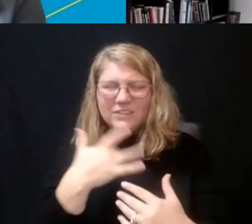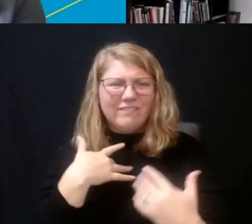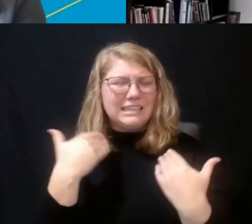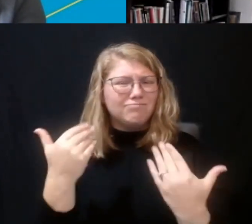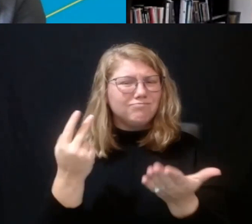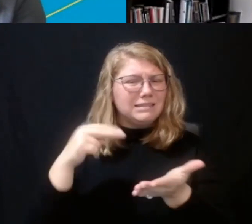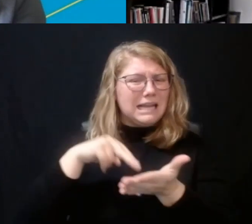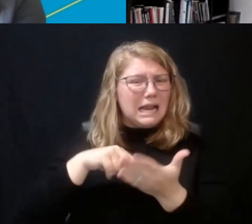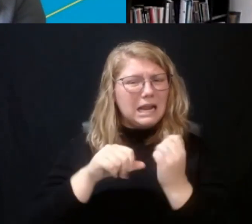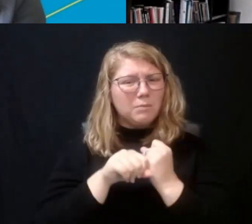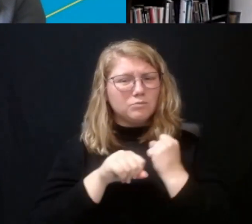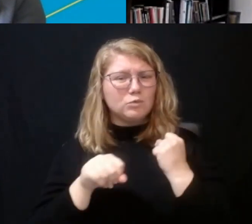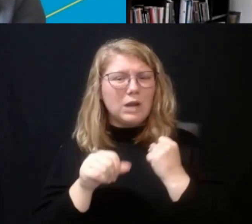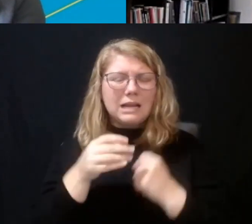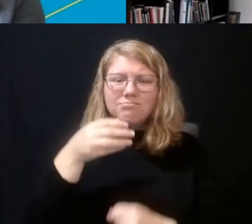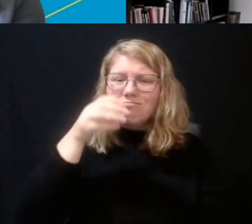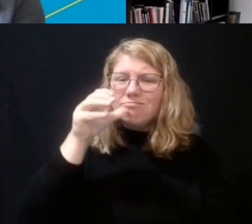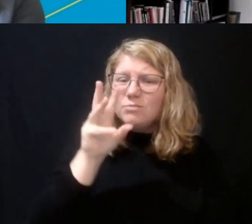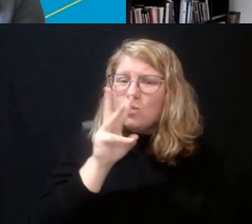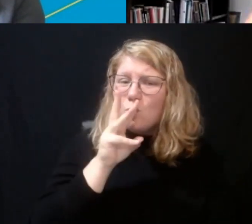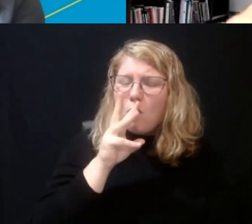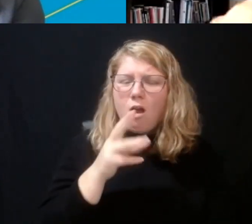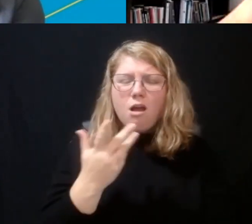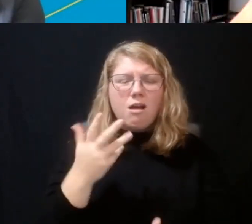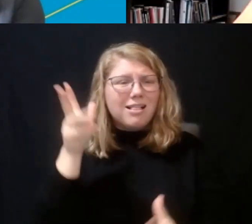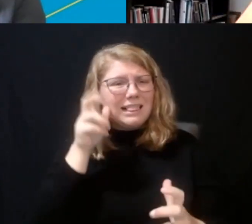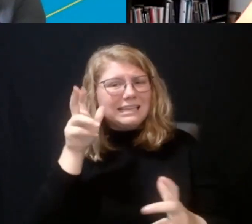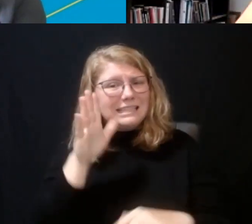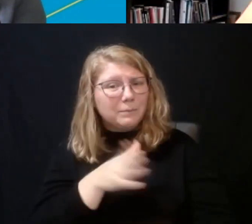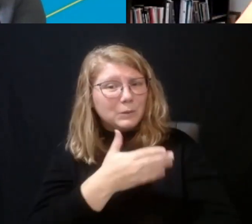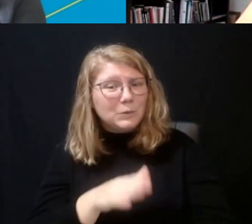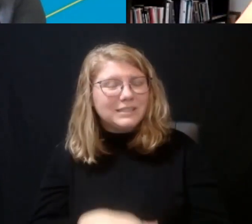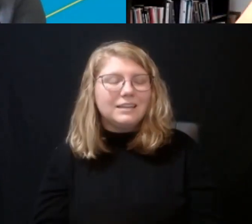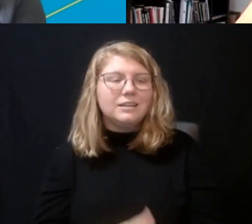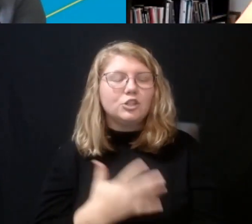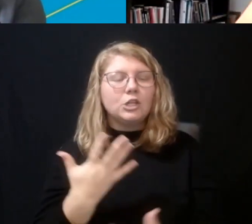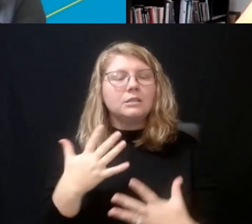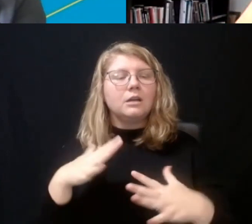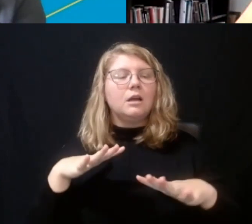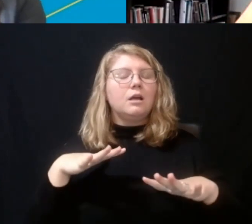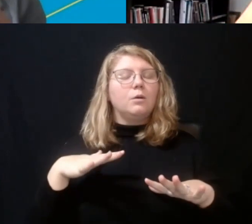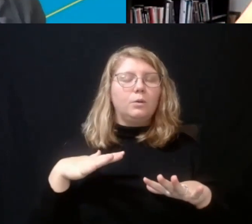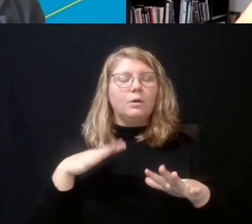grab some water, jam out to some music, enjoy yourself for a minute, and we'll be right back.